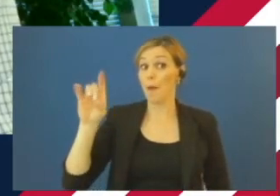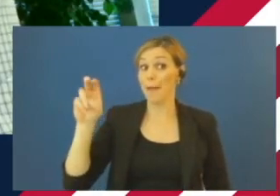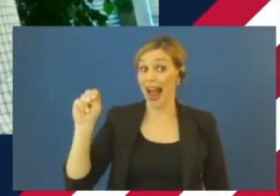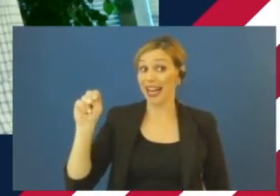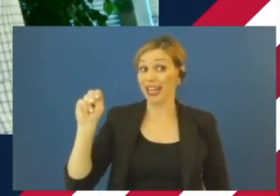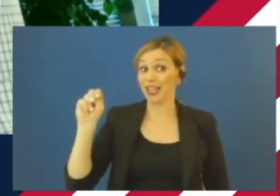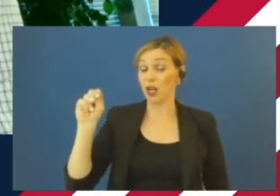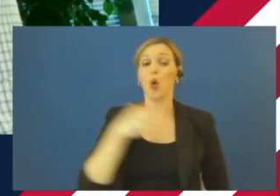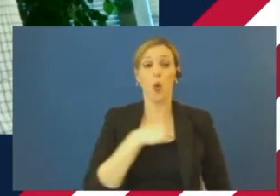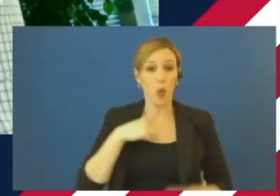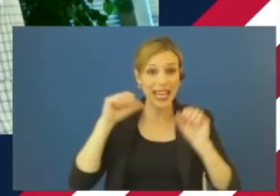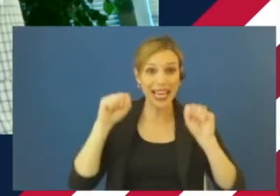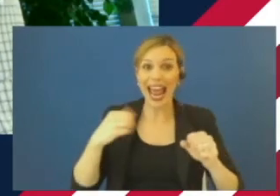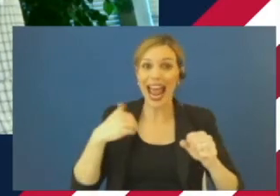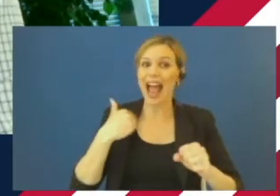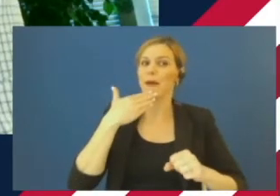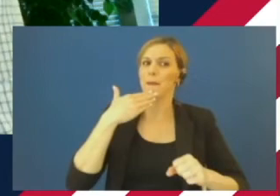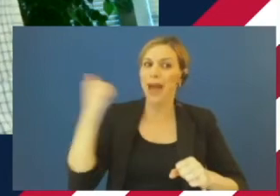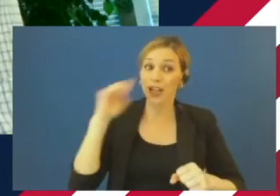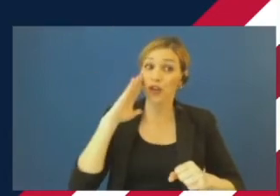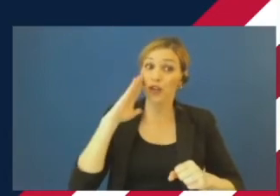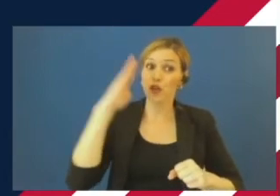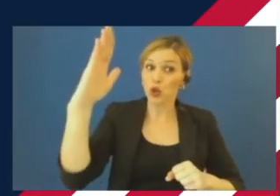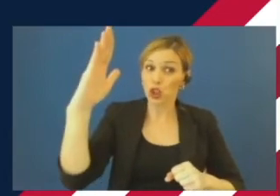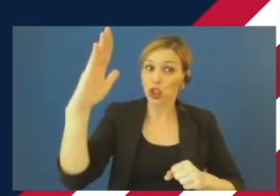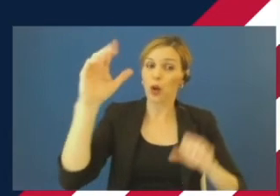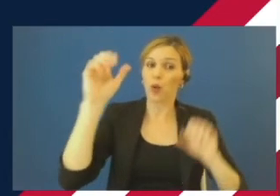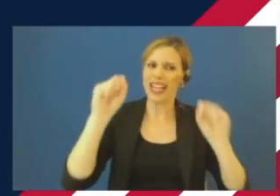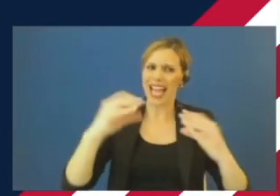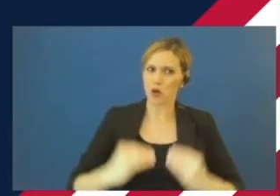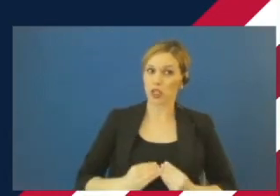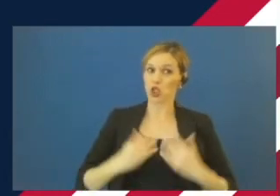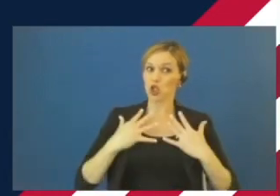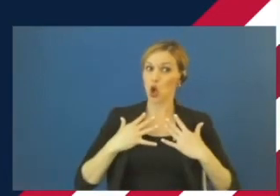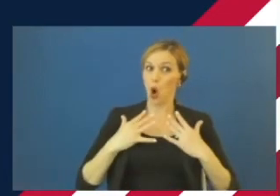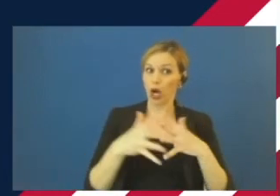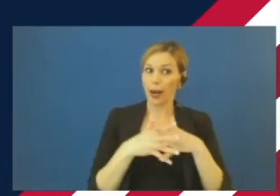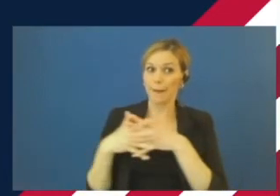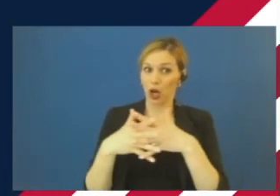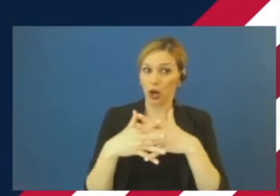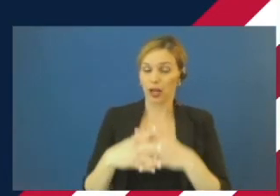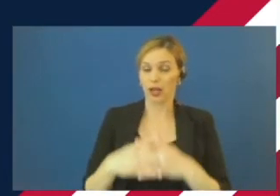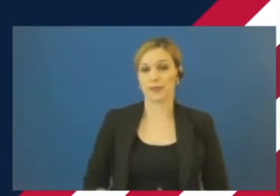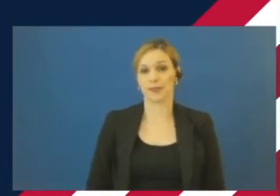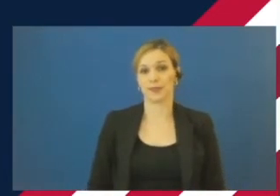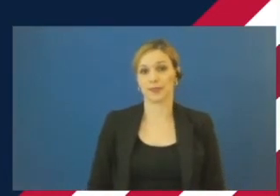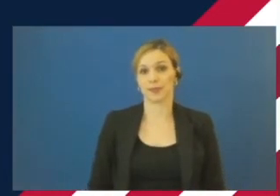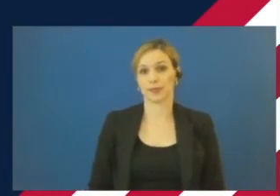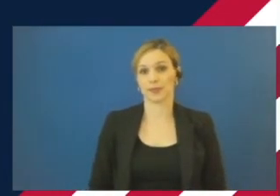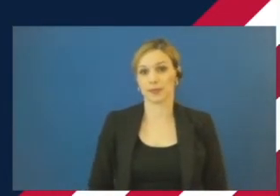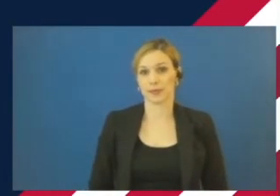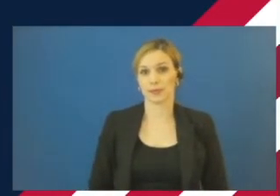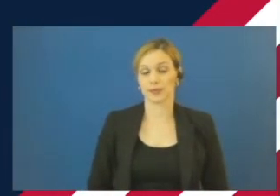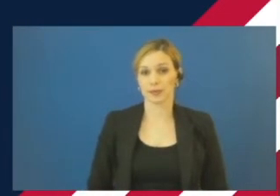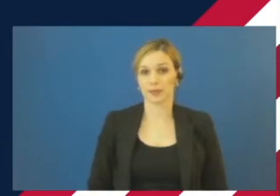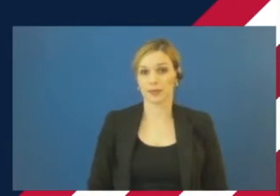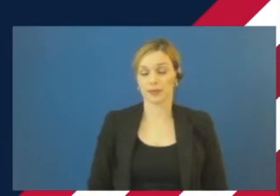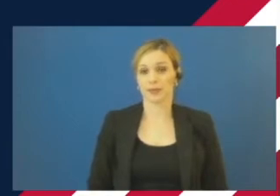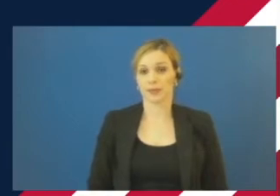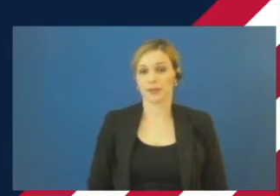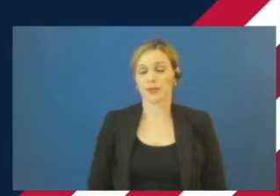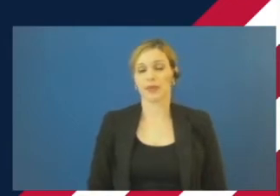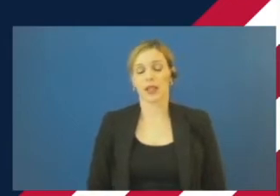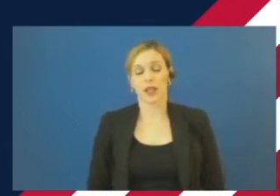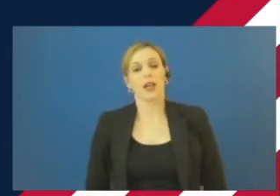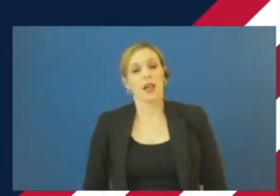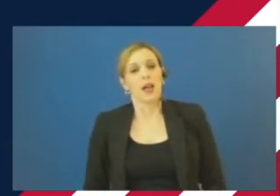soul of America. Jim, you talked about the prevailing wage and Davis-Bacon. Before I let